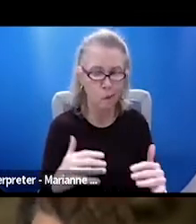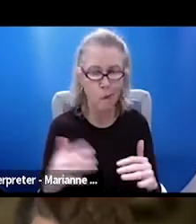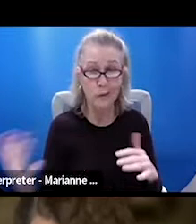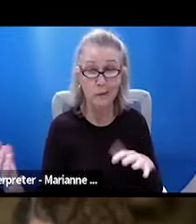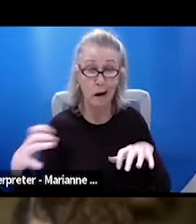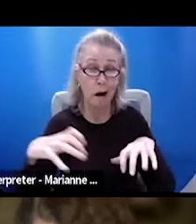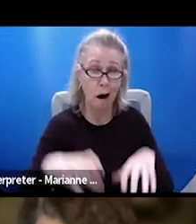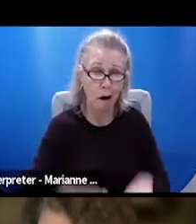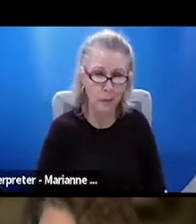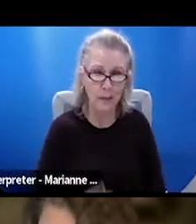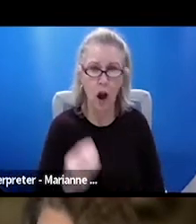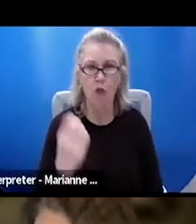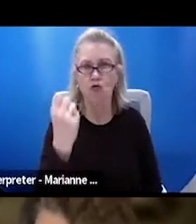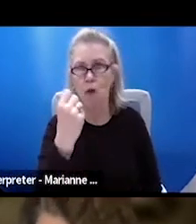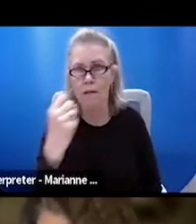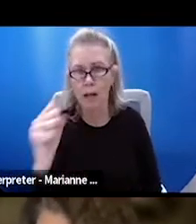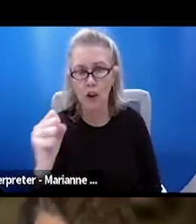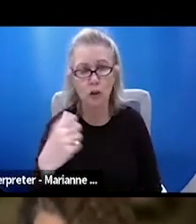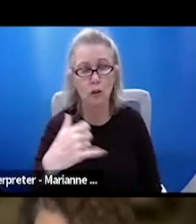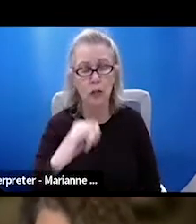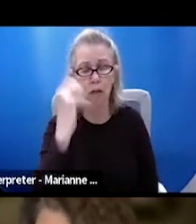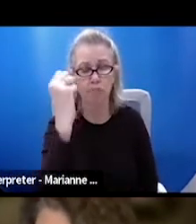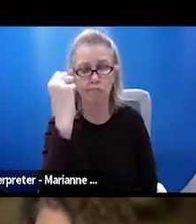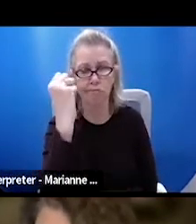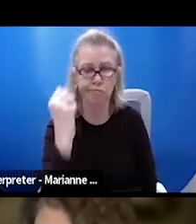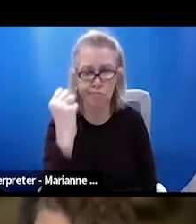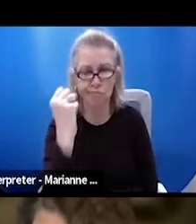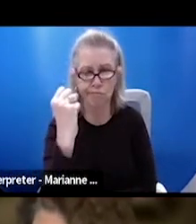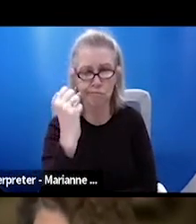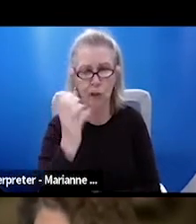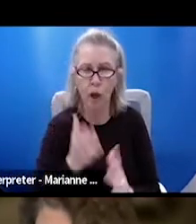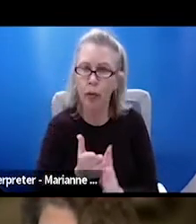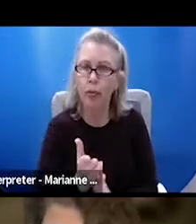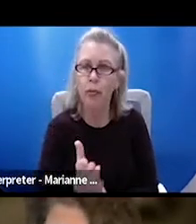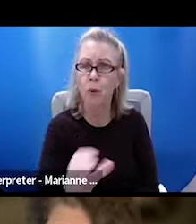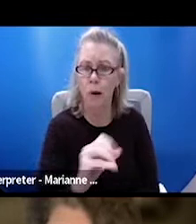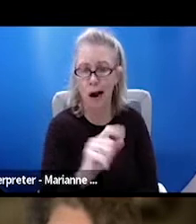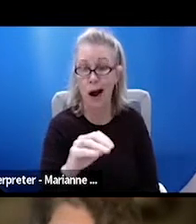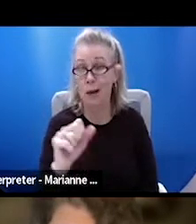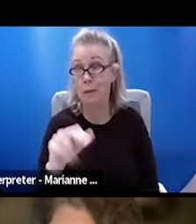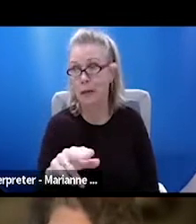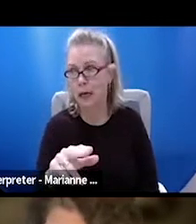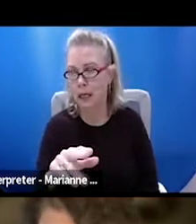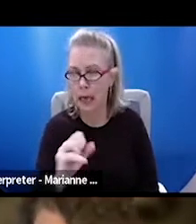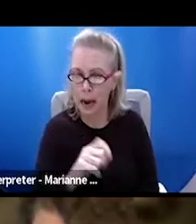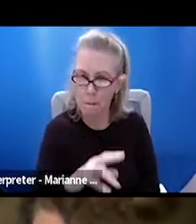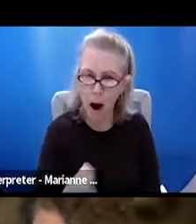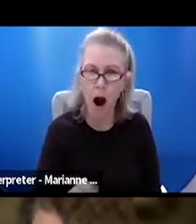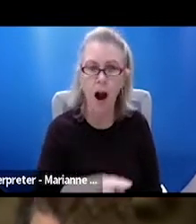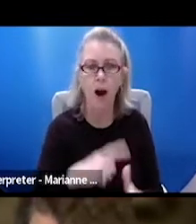and revolutions, and has stood strong through the Ottoman Empire, the British Mandate, and currently the